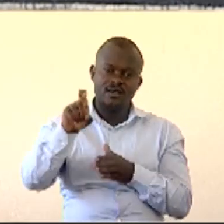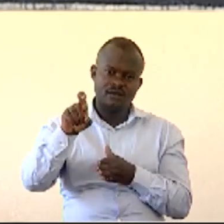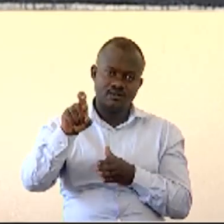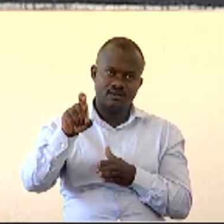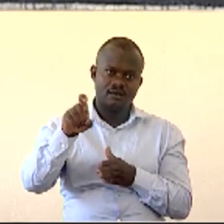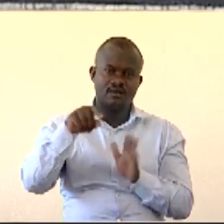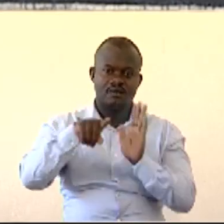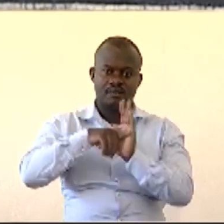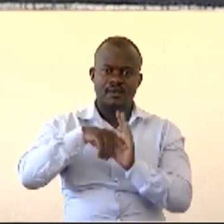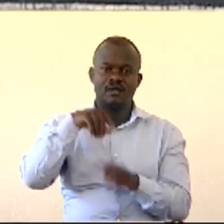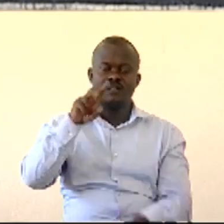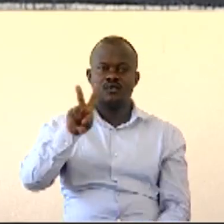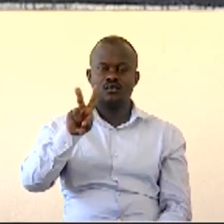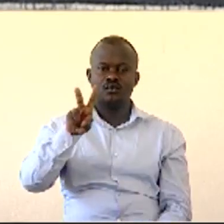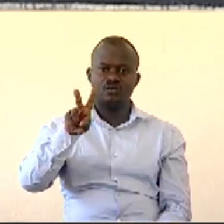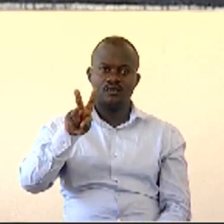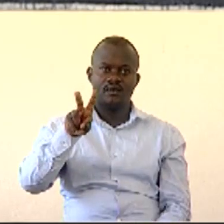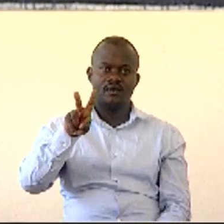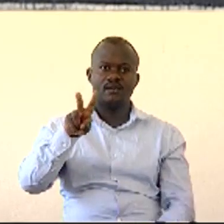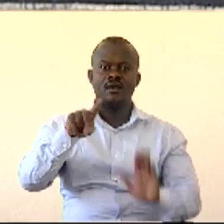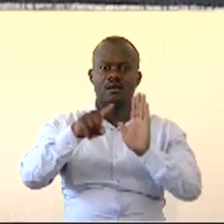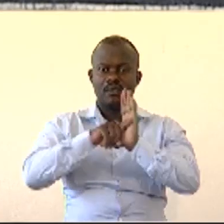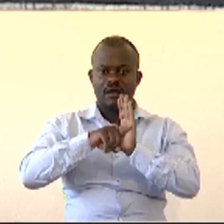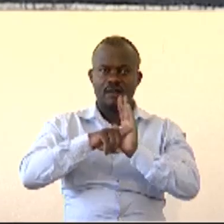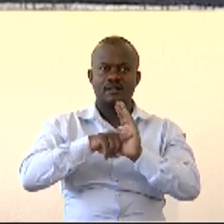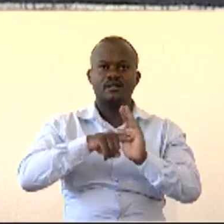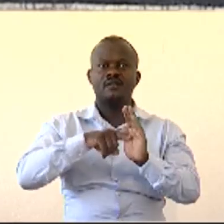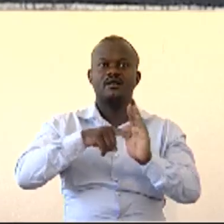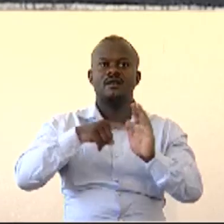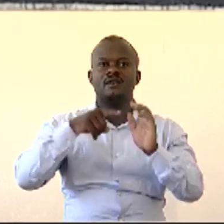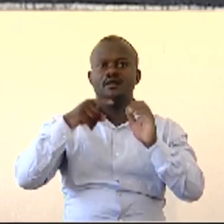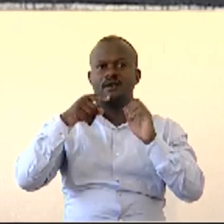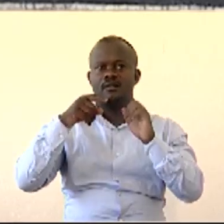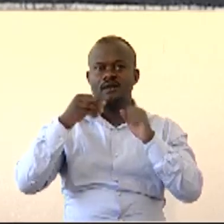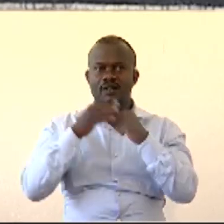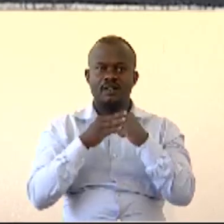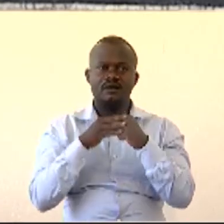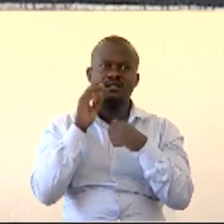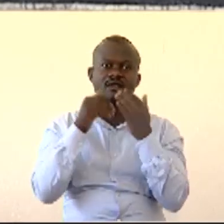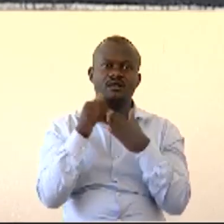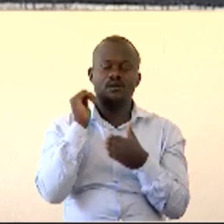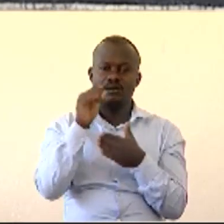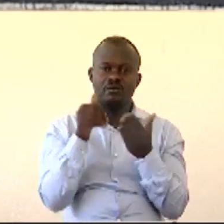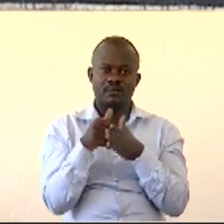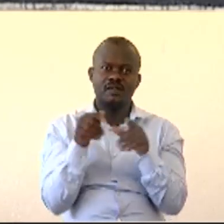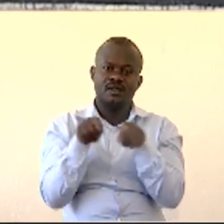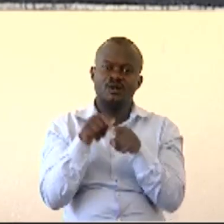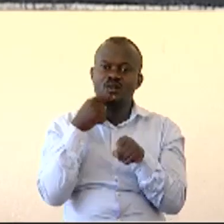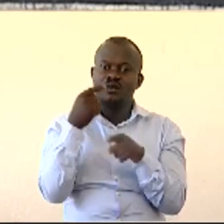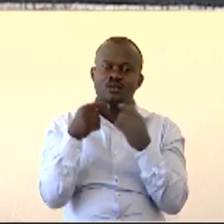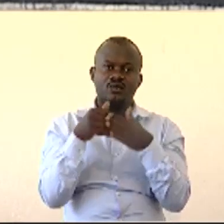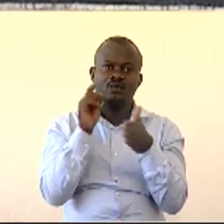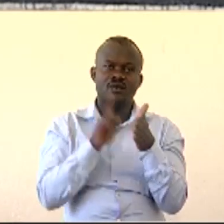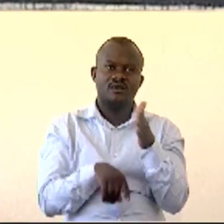minus 2 plus 8. This one will be equaling to what? So